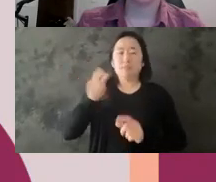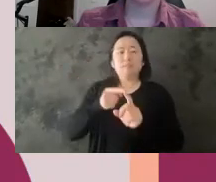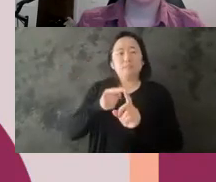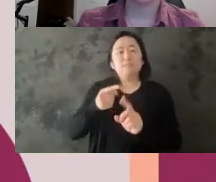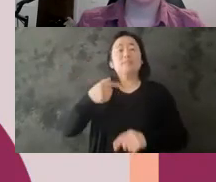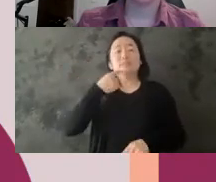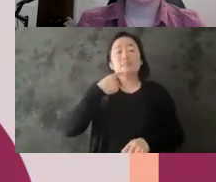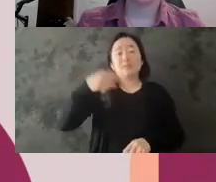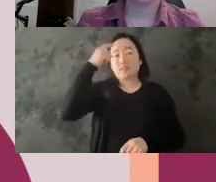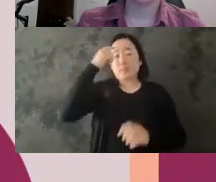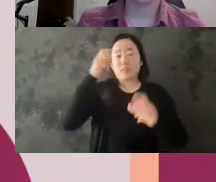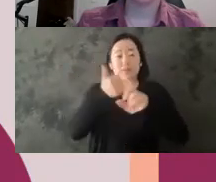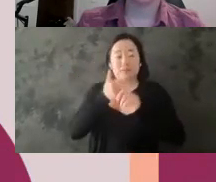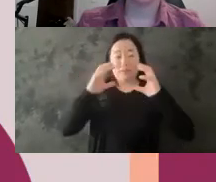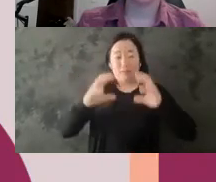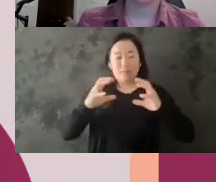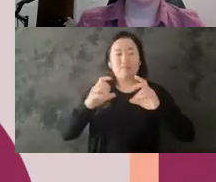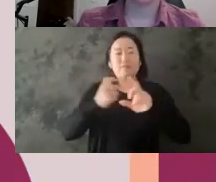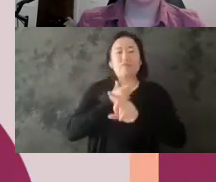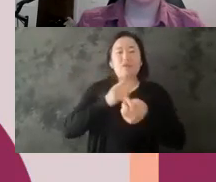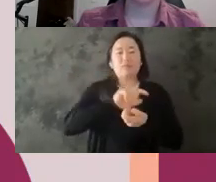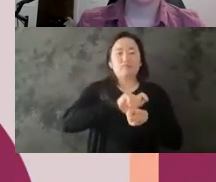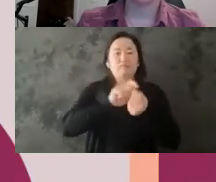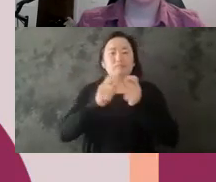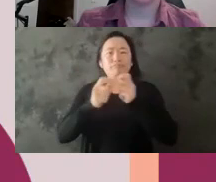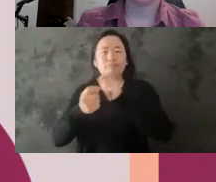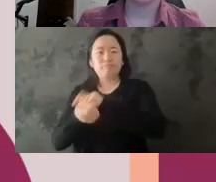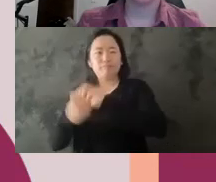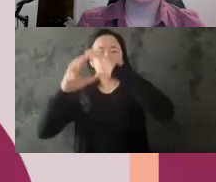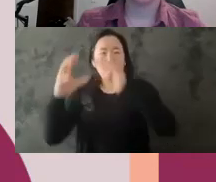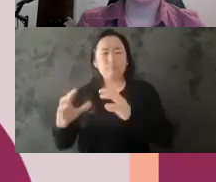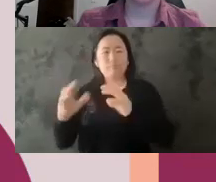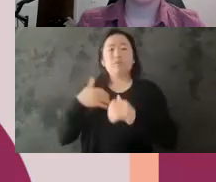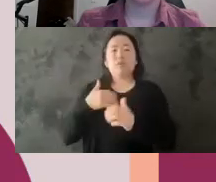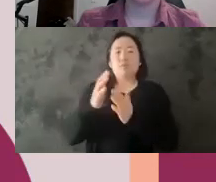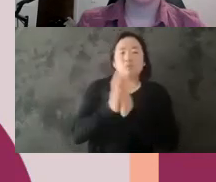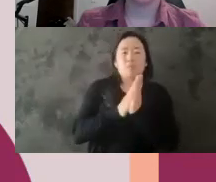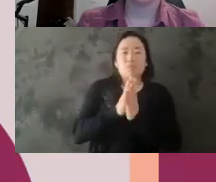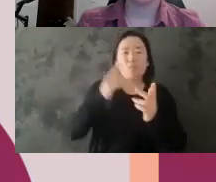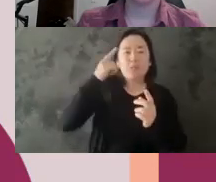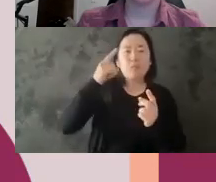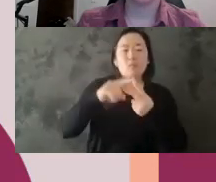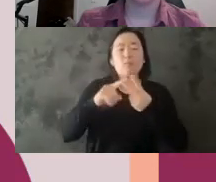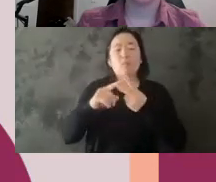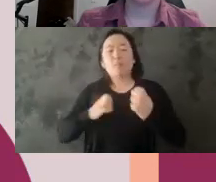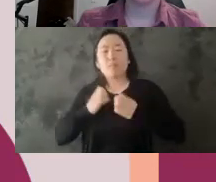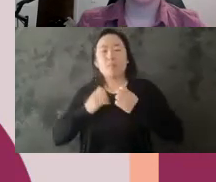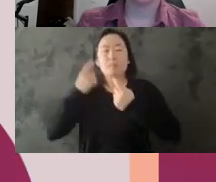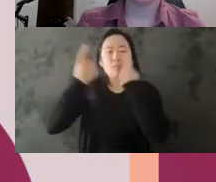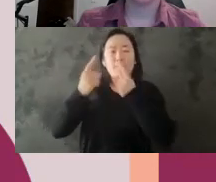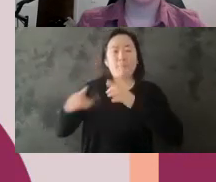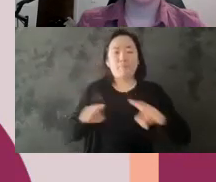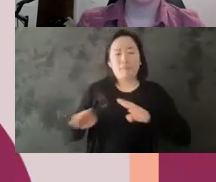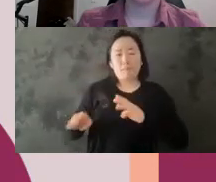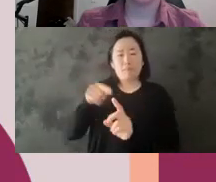how our thoughts, emotions, motivations, and behaviors can be understood in the ways that there's